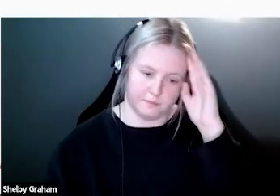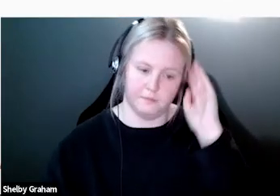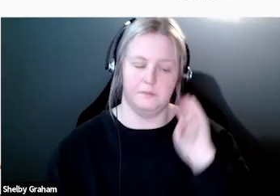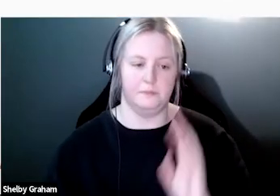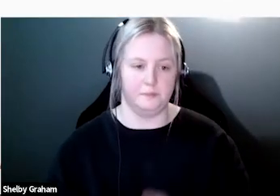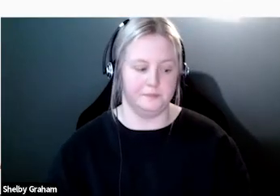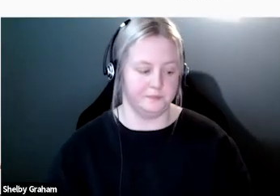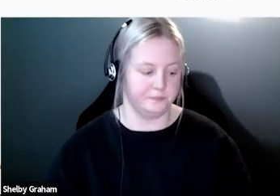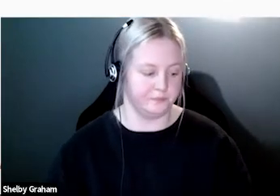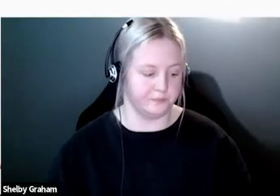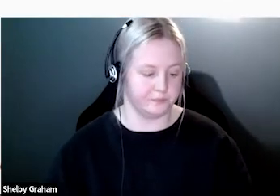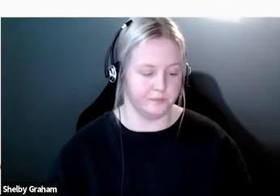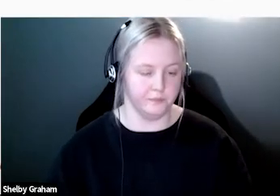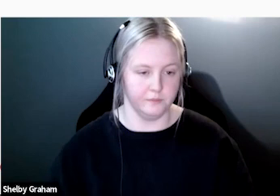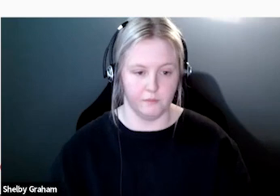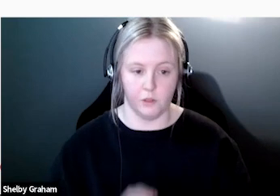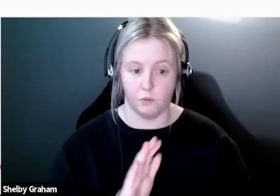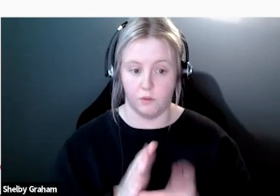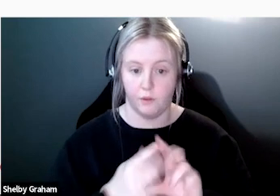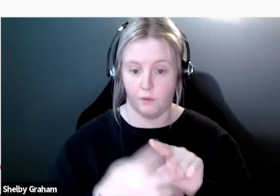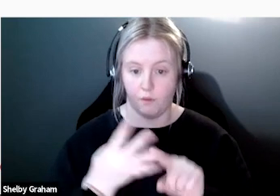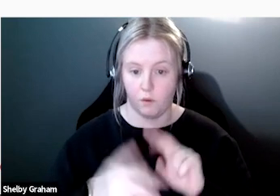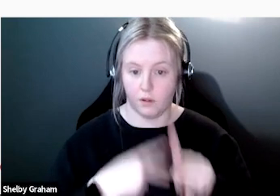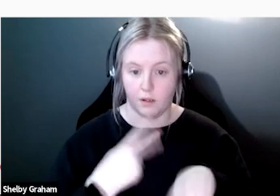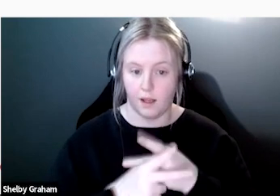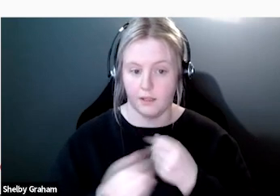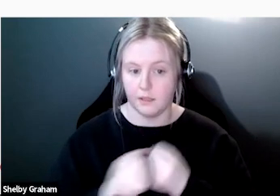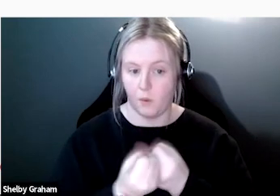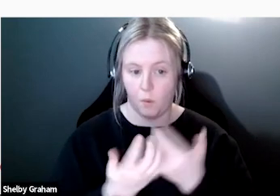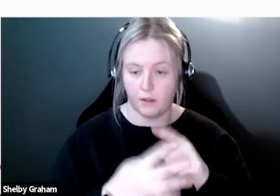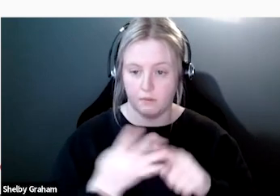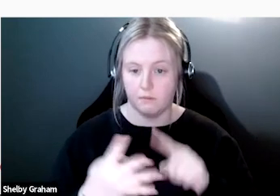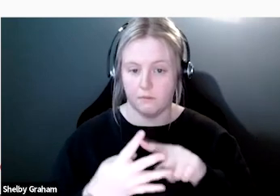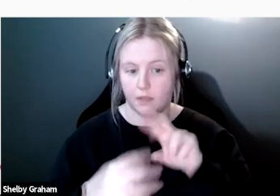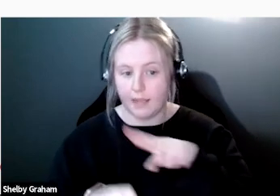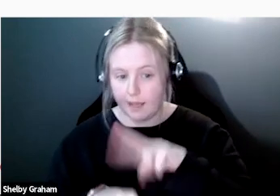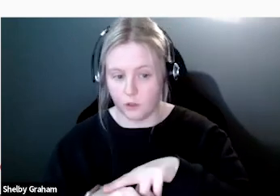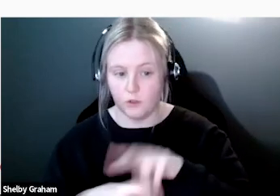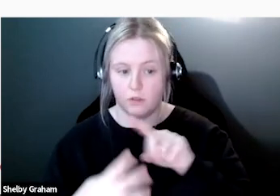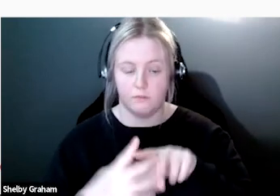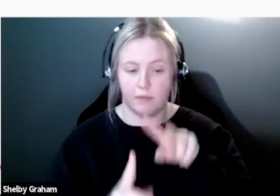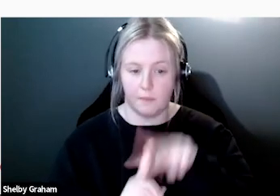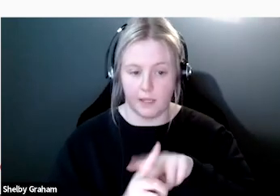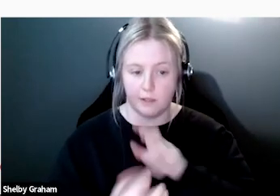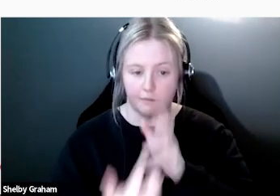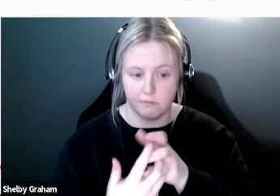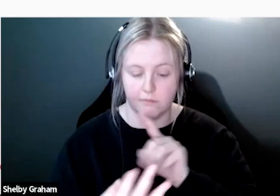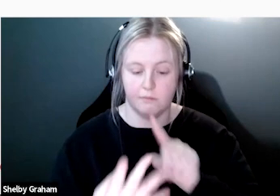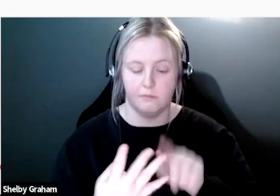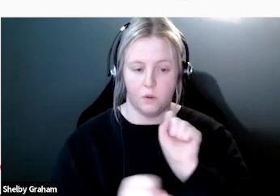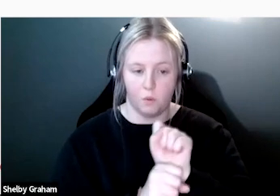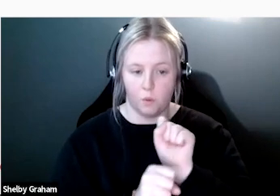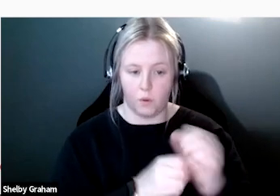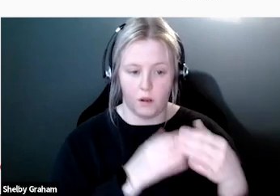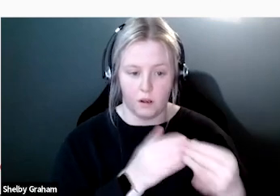To review, the 4 types of support ACT offers are natural supports, application and matching, workplace guidance, as well as tools and